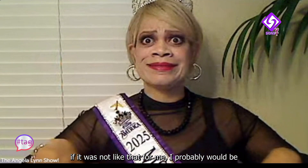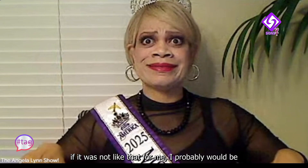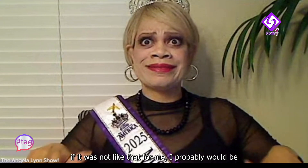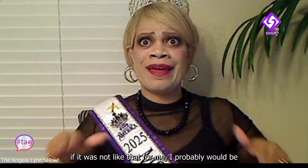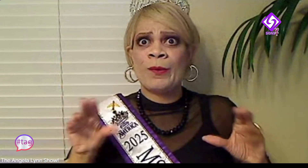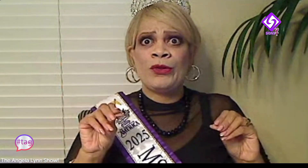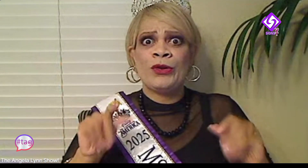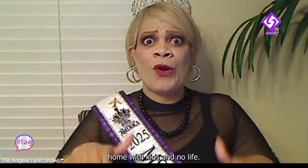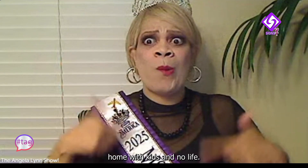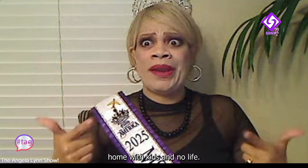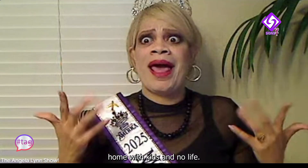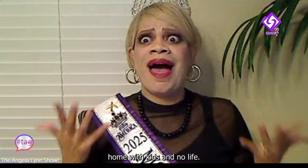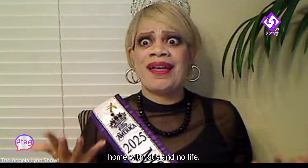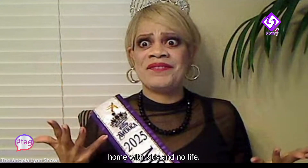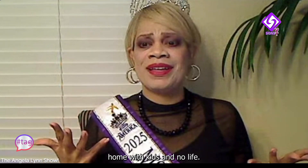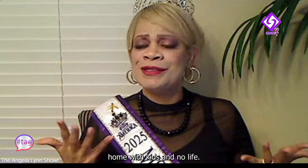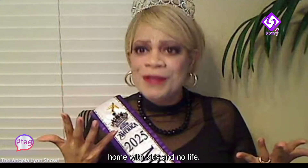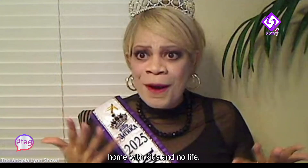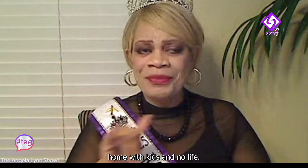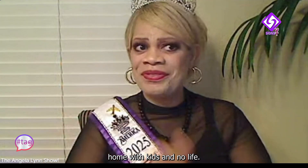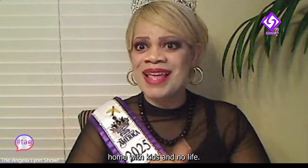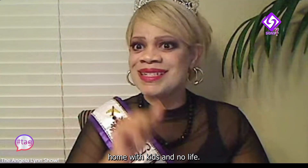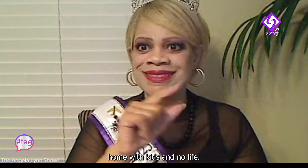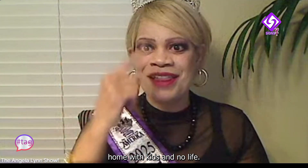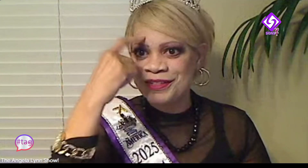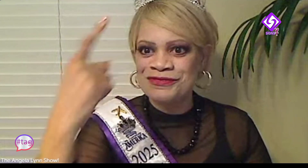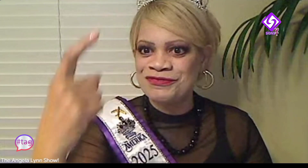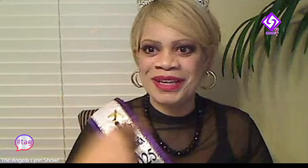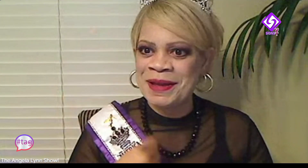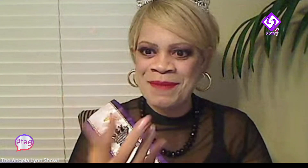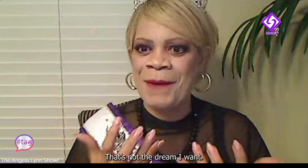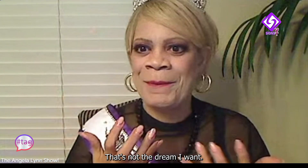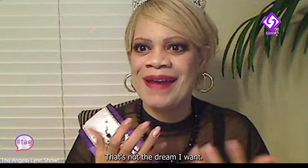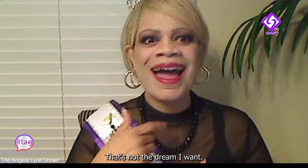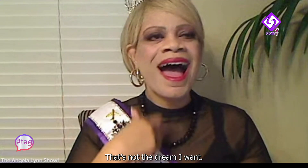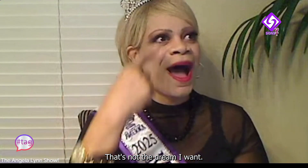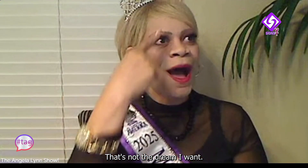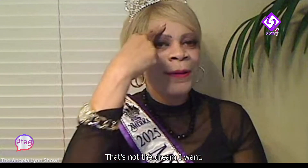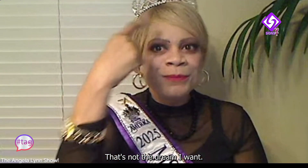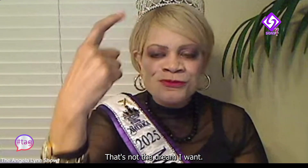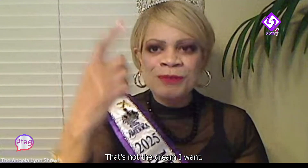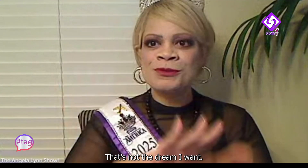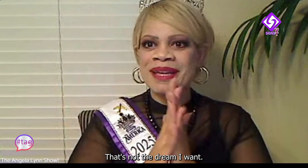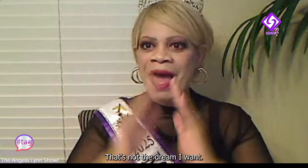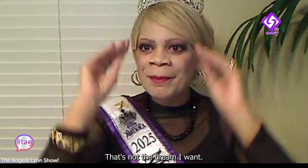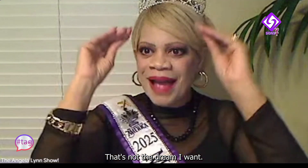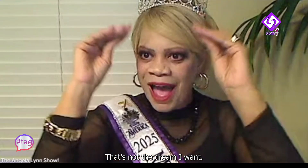probably would be home with kids and no life. That's not the dream I